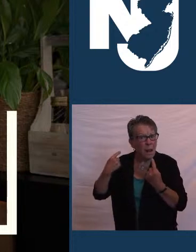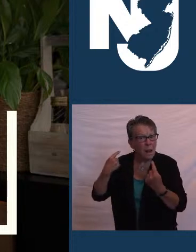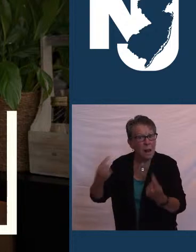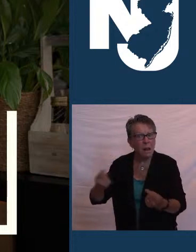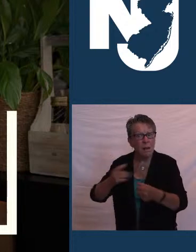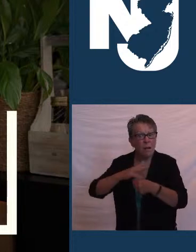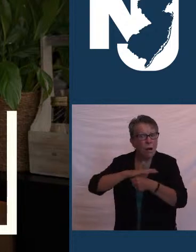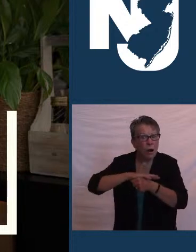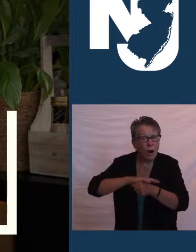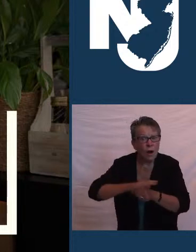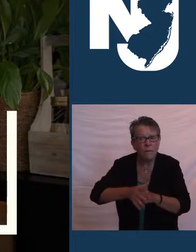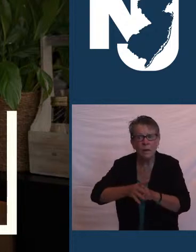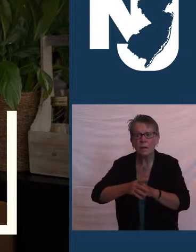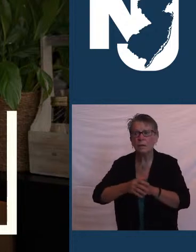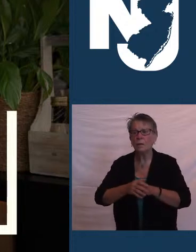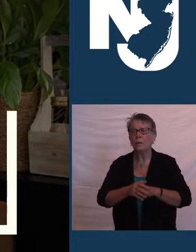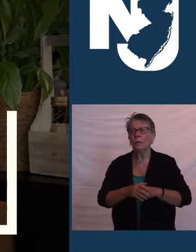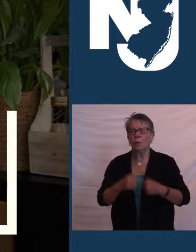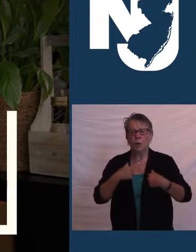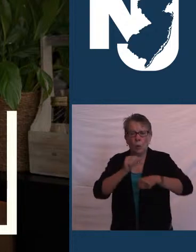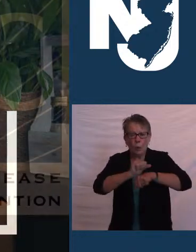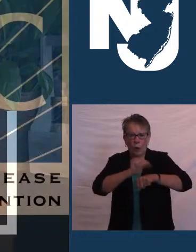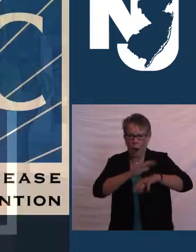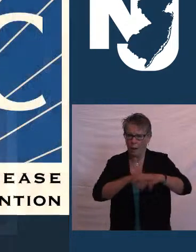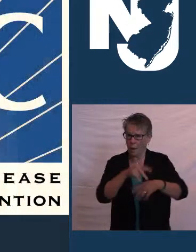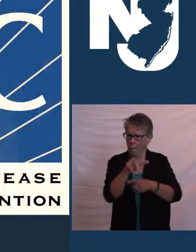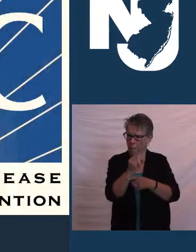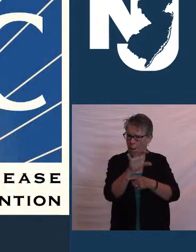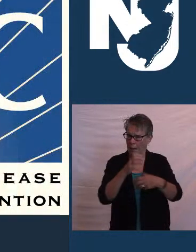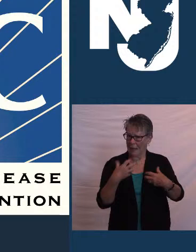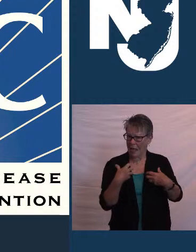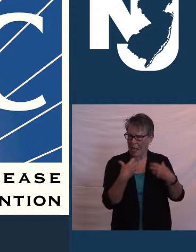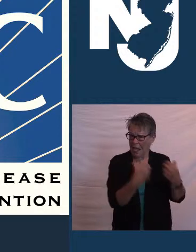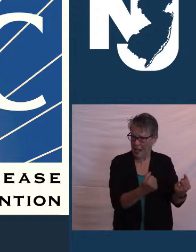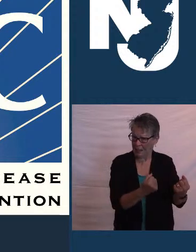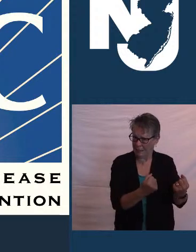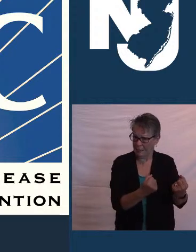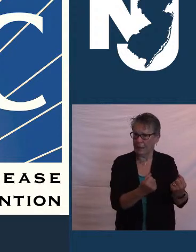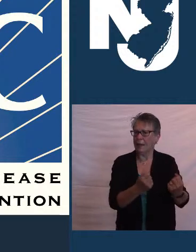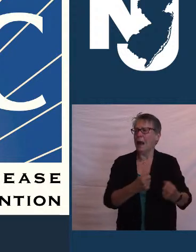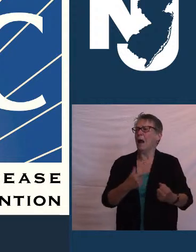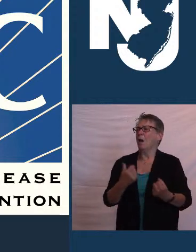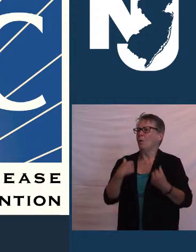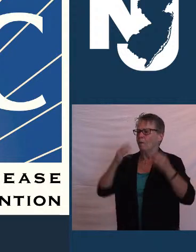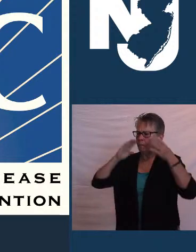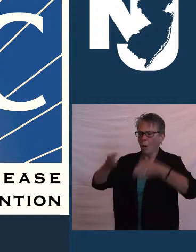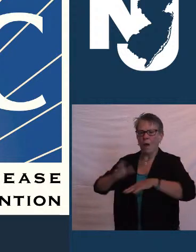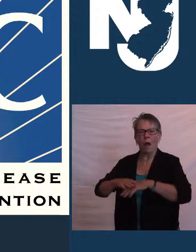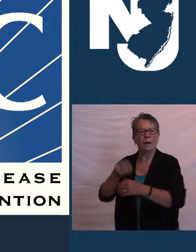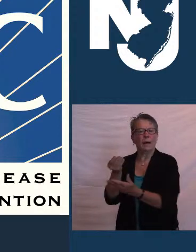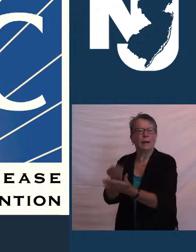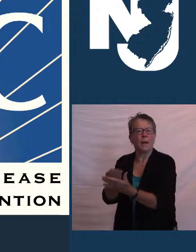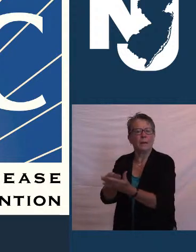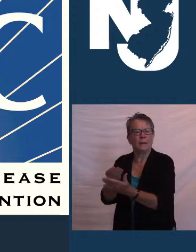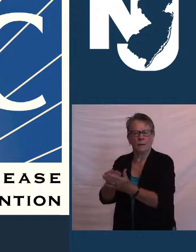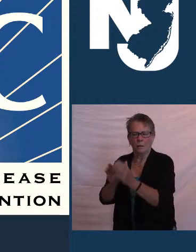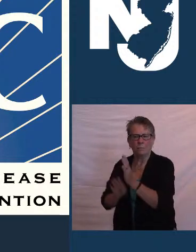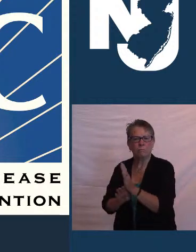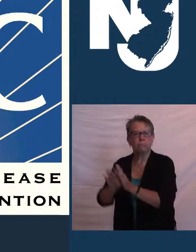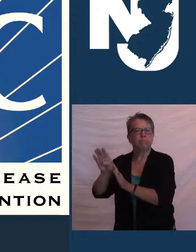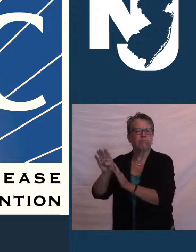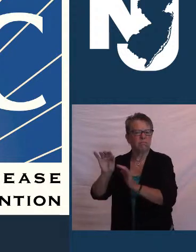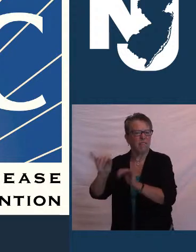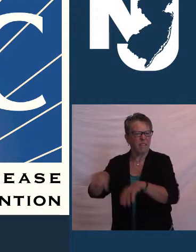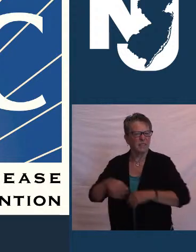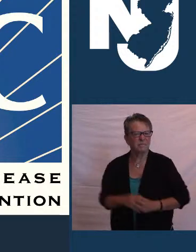health. Now, before we turn to today's numbers, Judy, I wanted to briefly note that the research released by